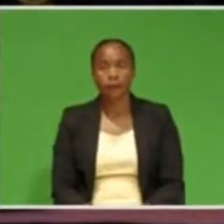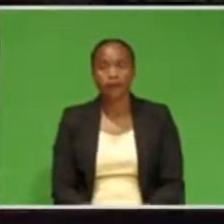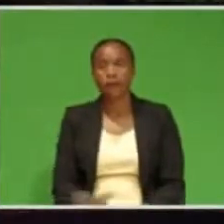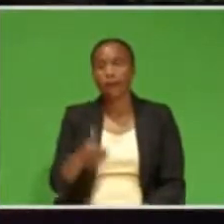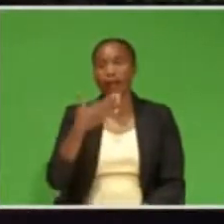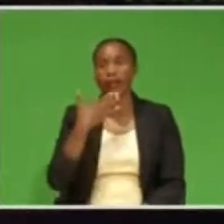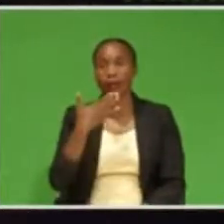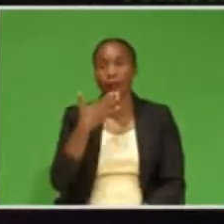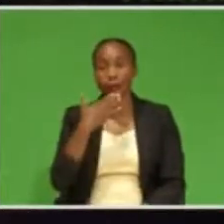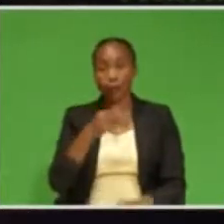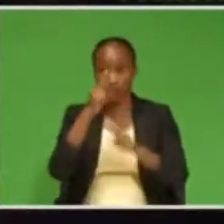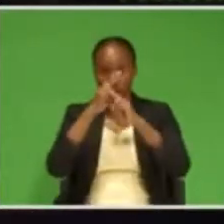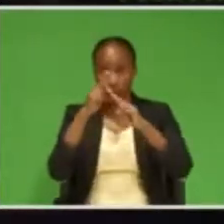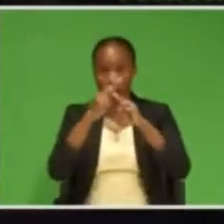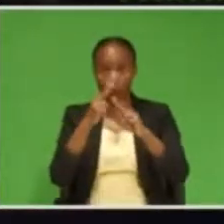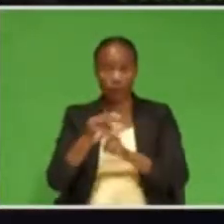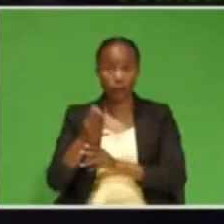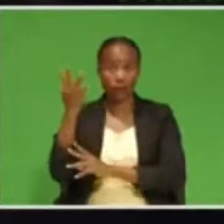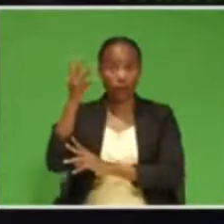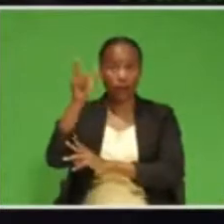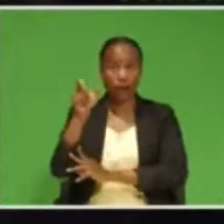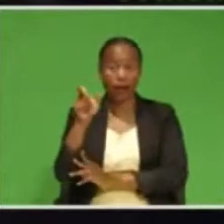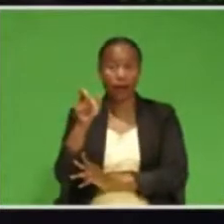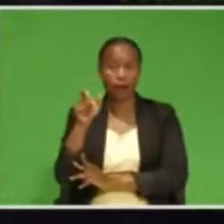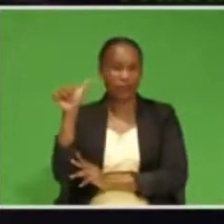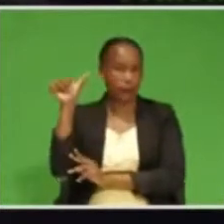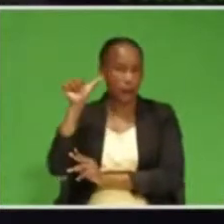Thank you, Honorable Speaker.